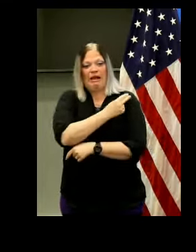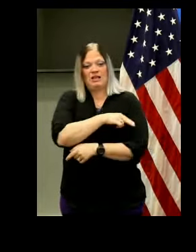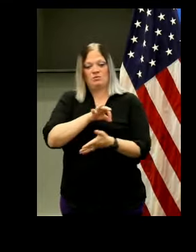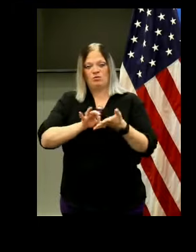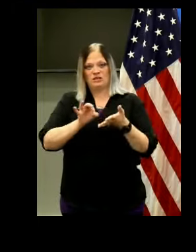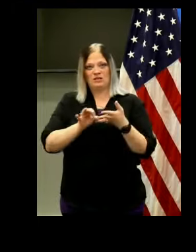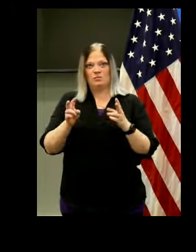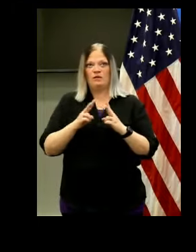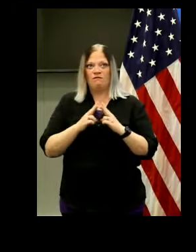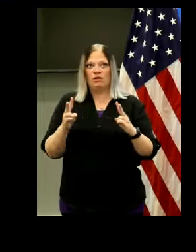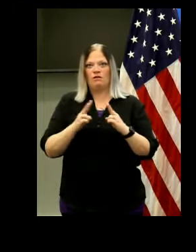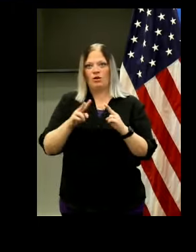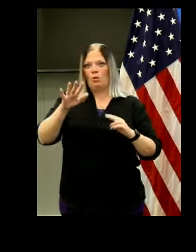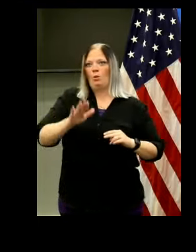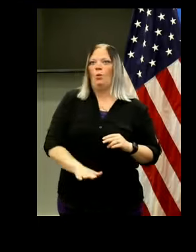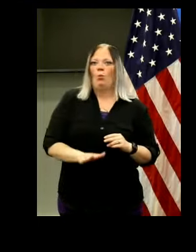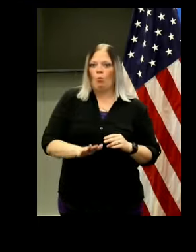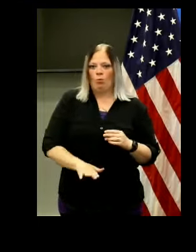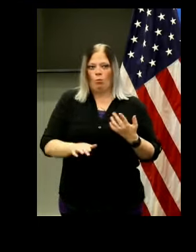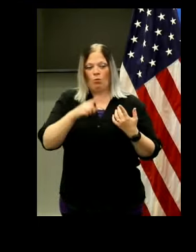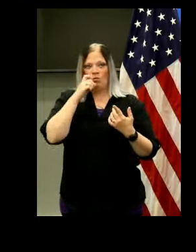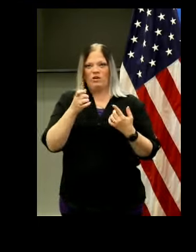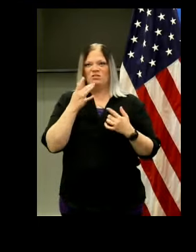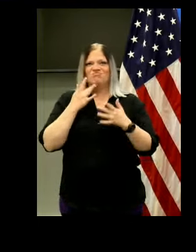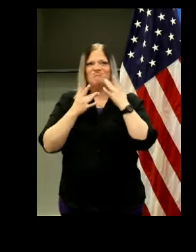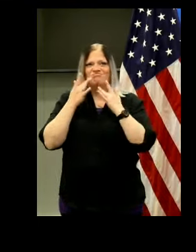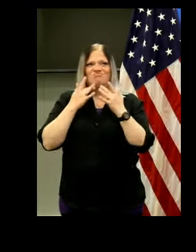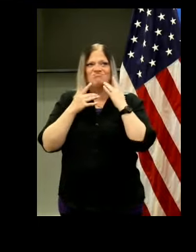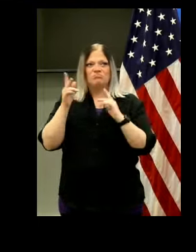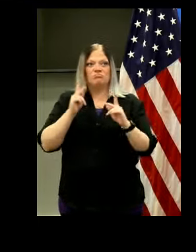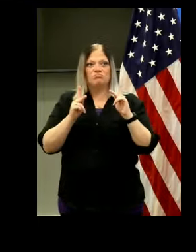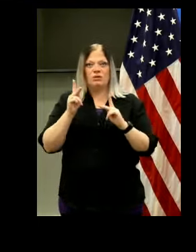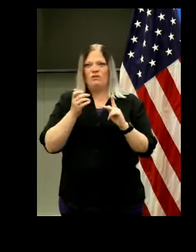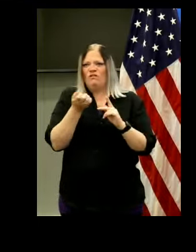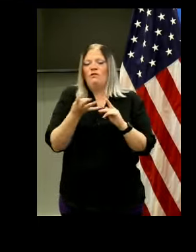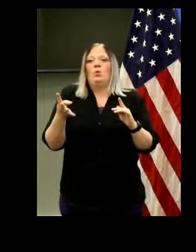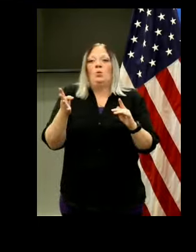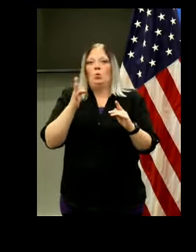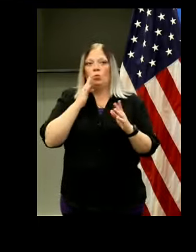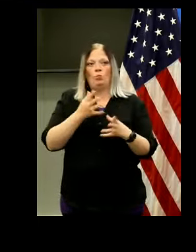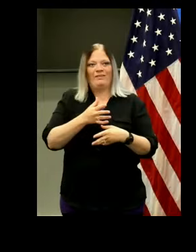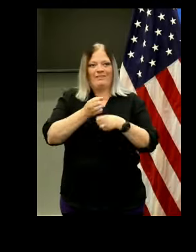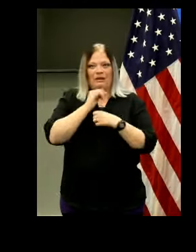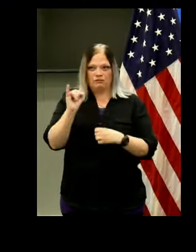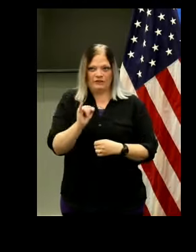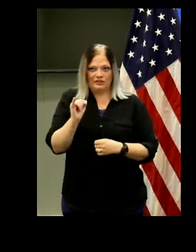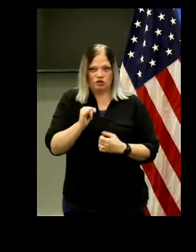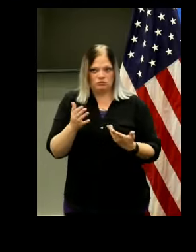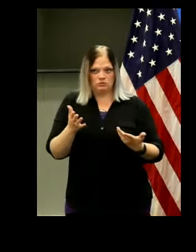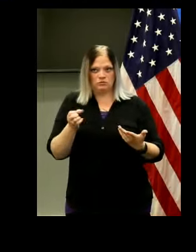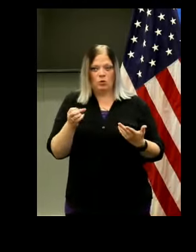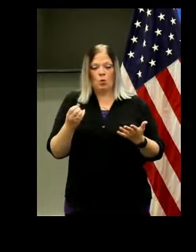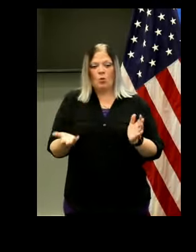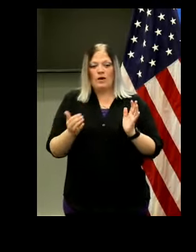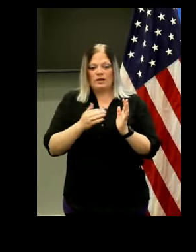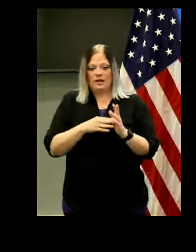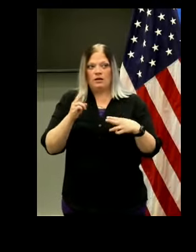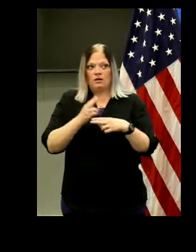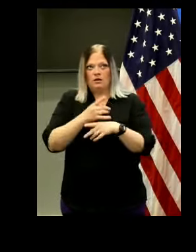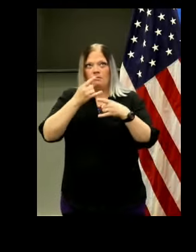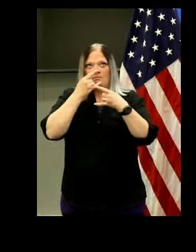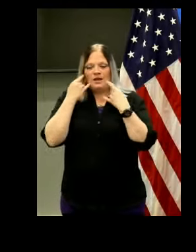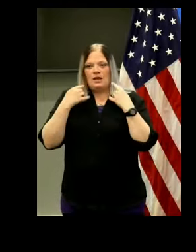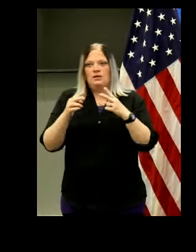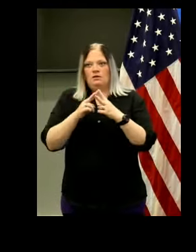stay very, very low, and that's because very few people in the community will be infected with COVID-19. So again, wearing masks,